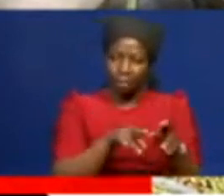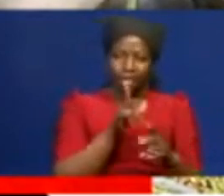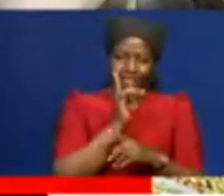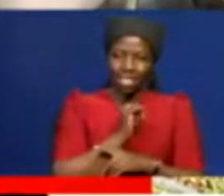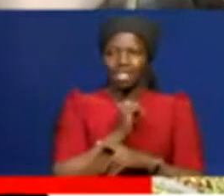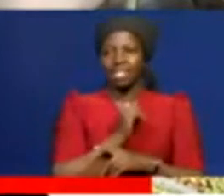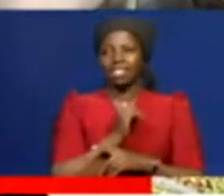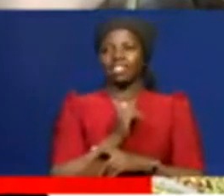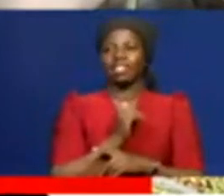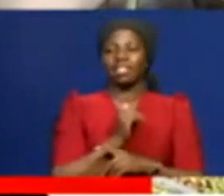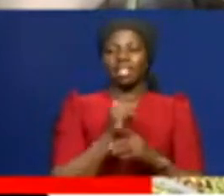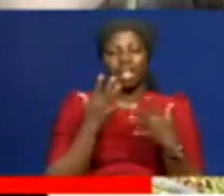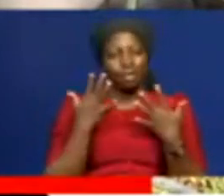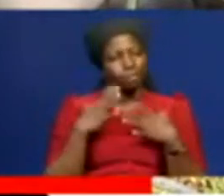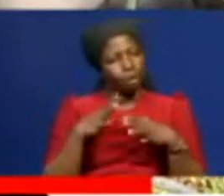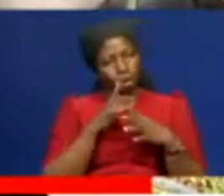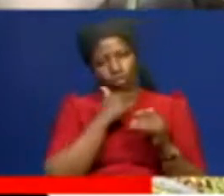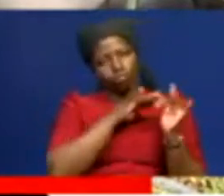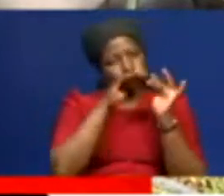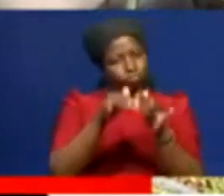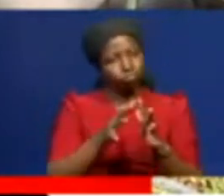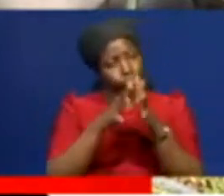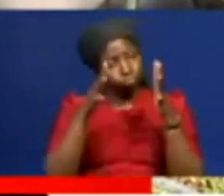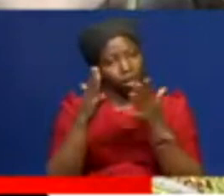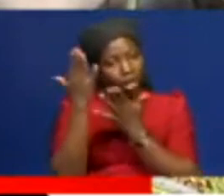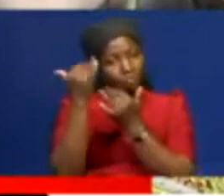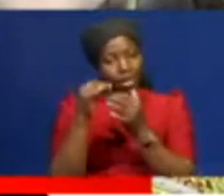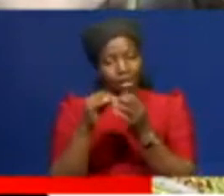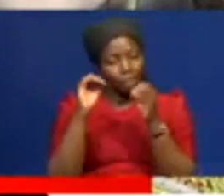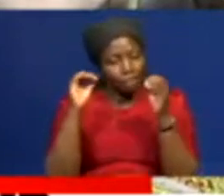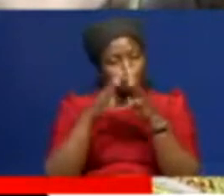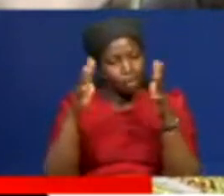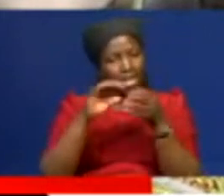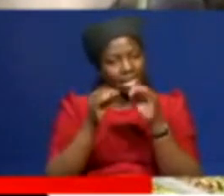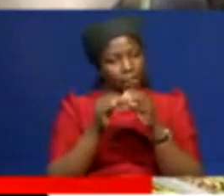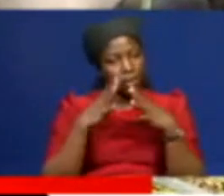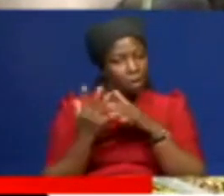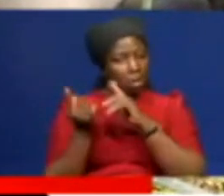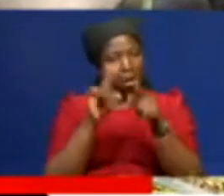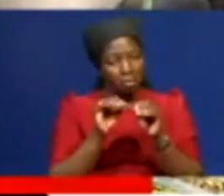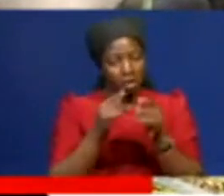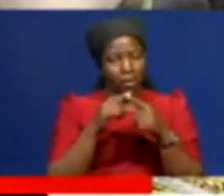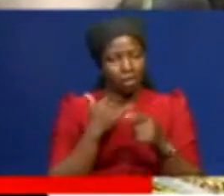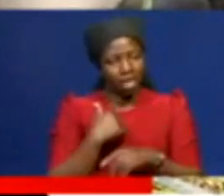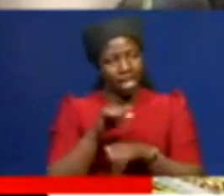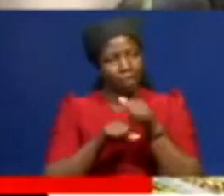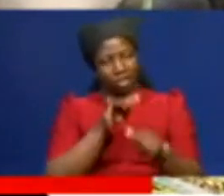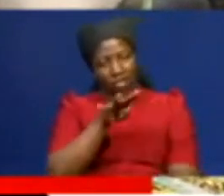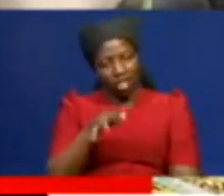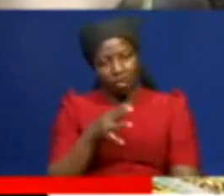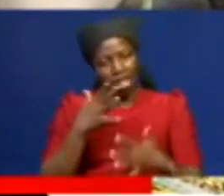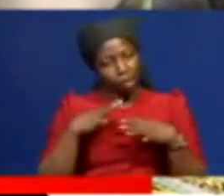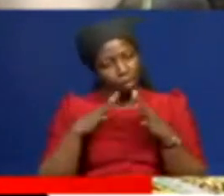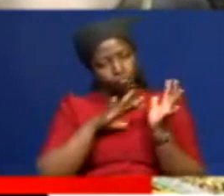crowd was superb. Mm-hmm. We didn't expect that crowd, but we had about 4,000 people grace that occasion. And remember,